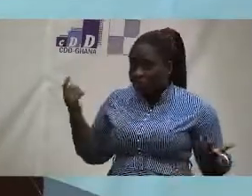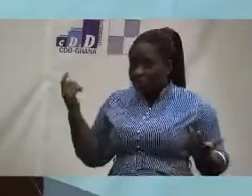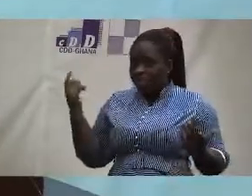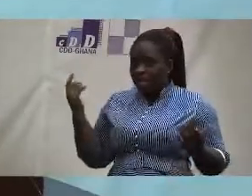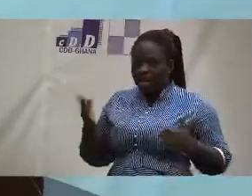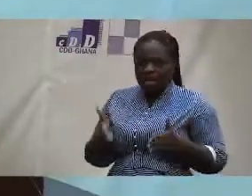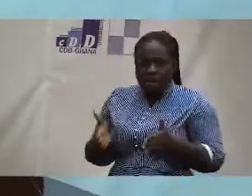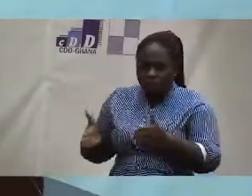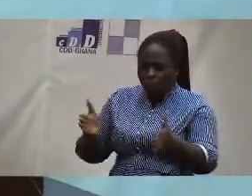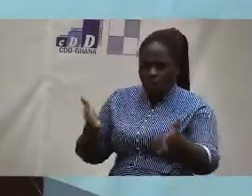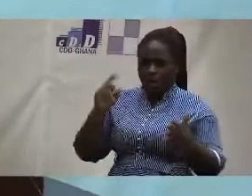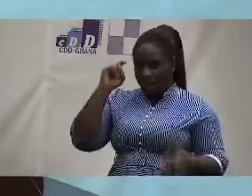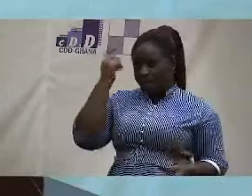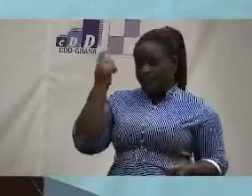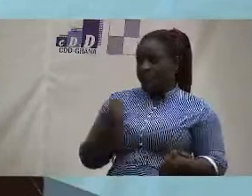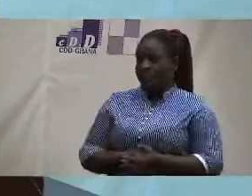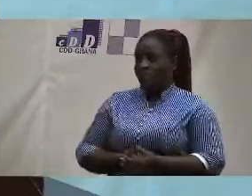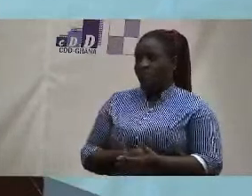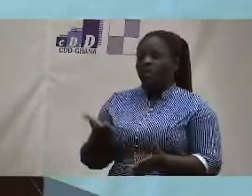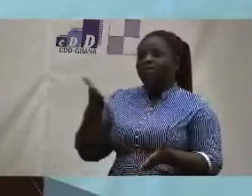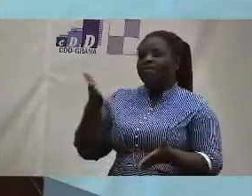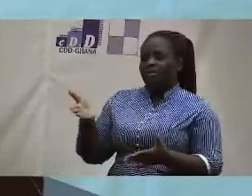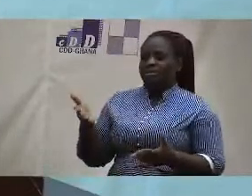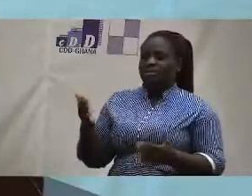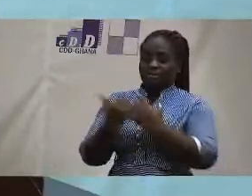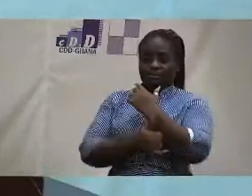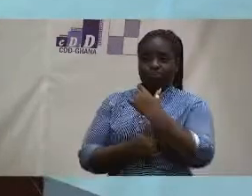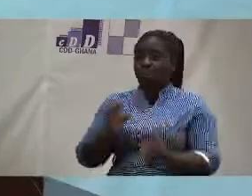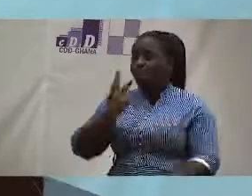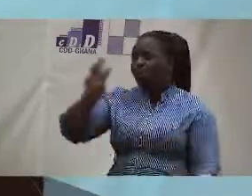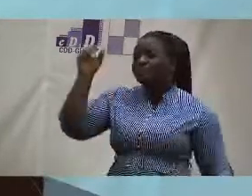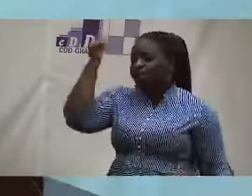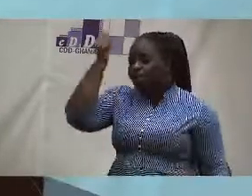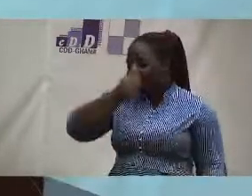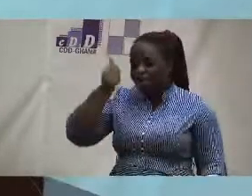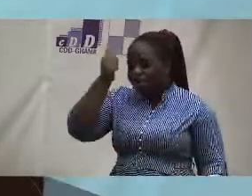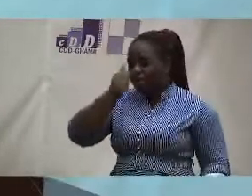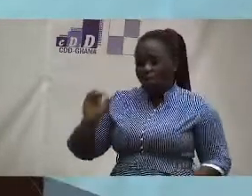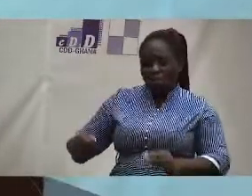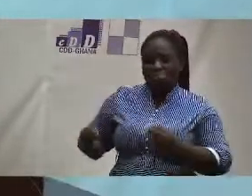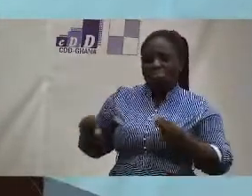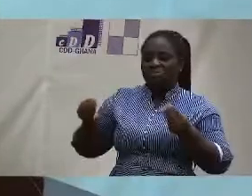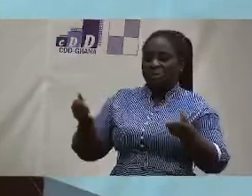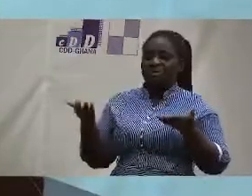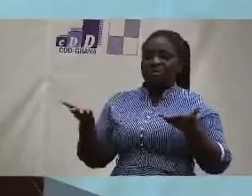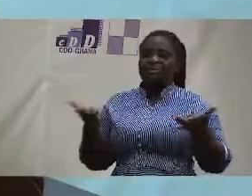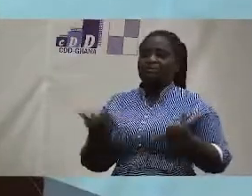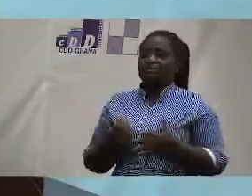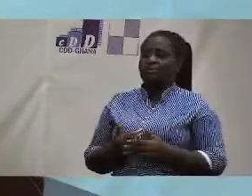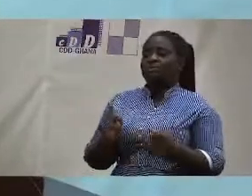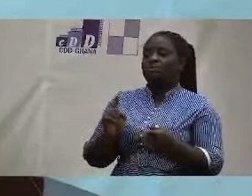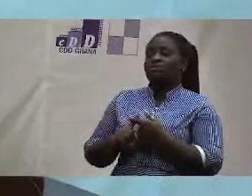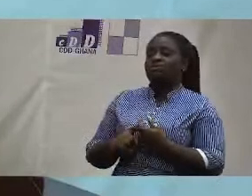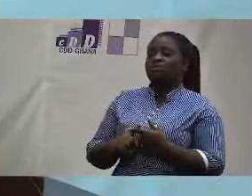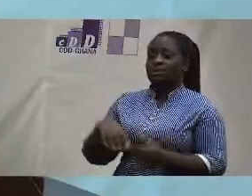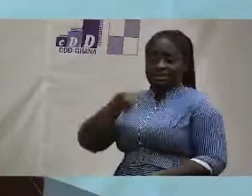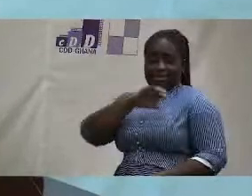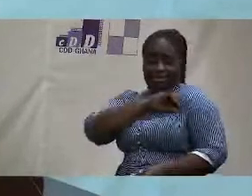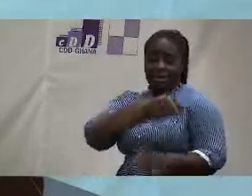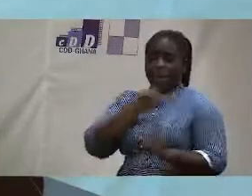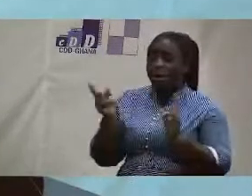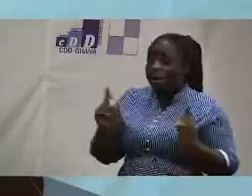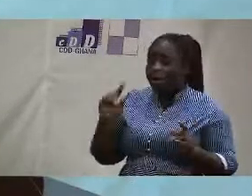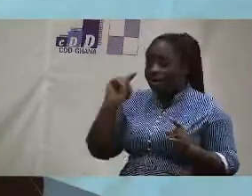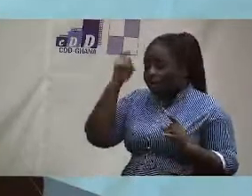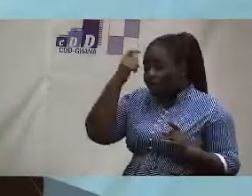alternative government on this continent in West Africa, providing services to the citizenry where the